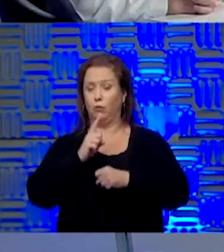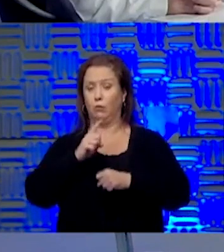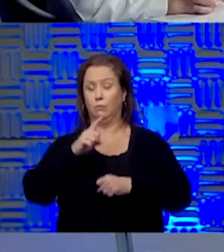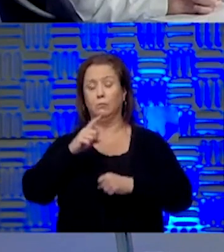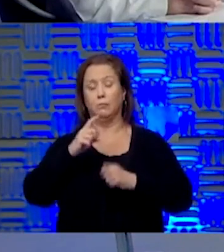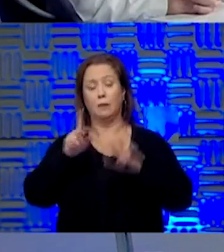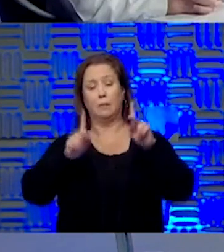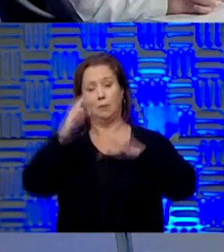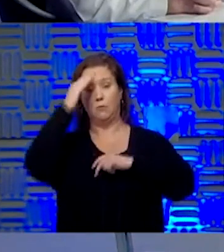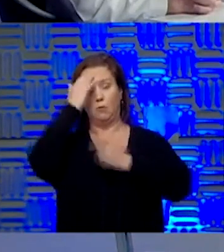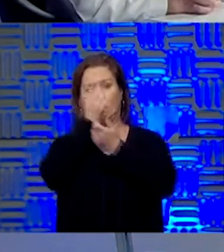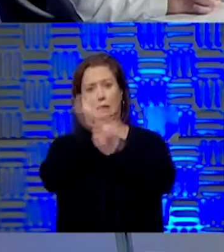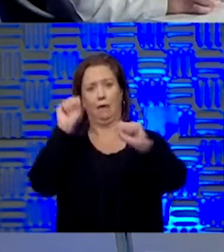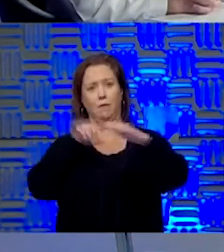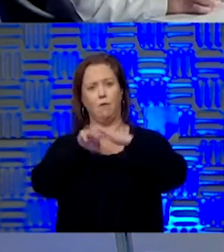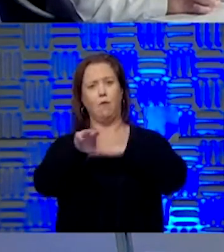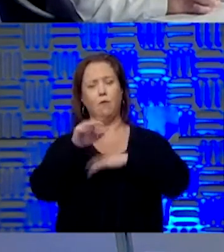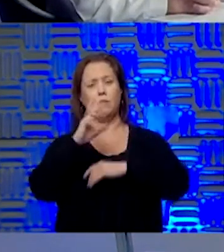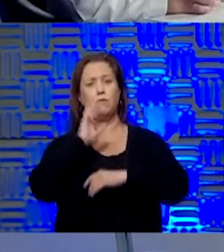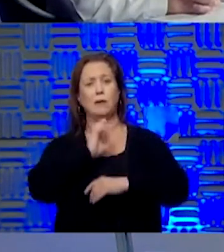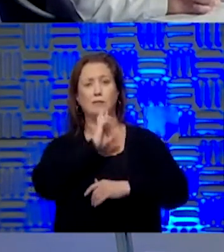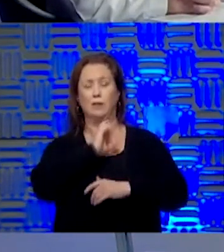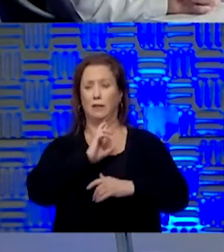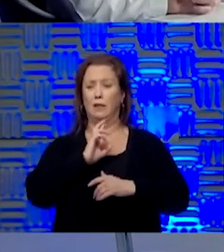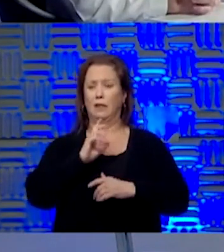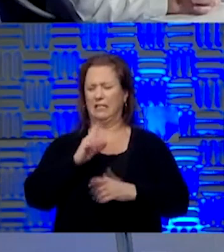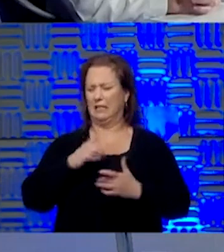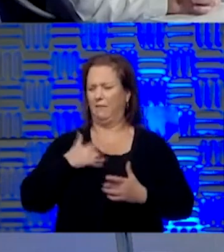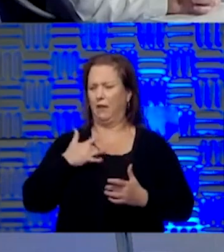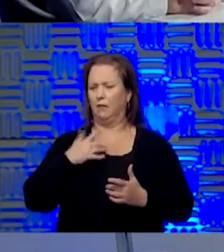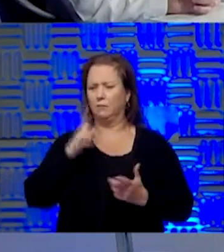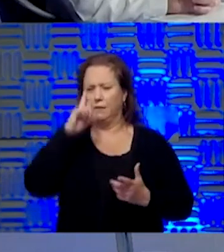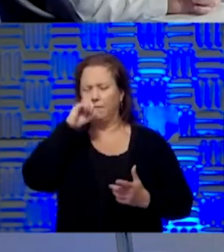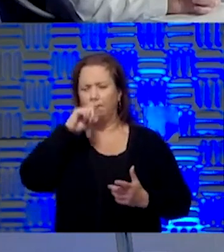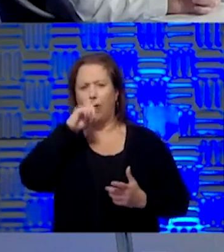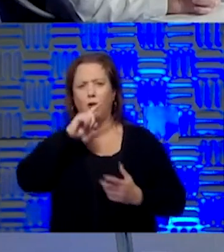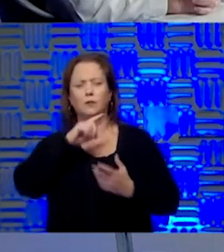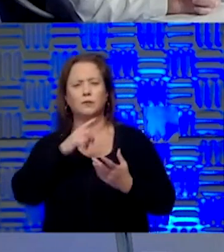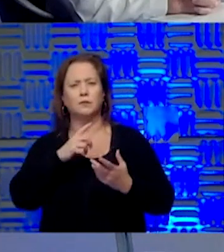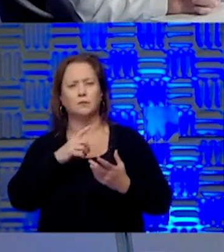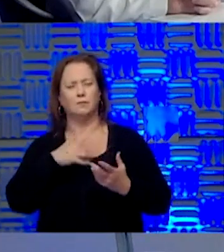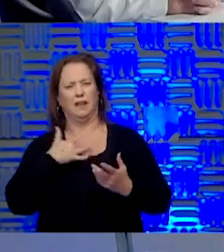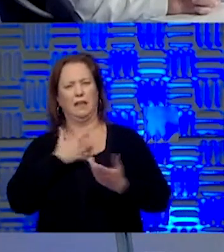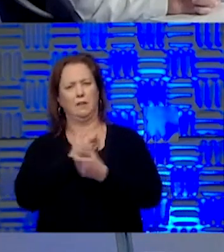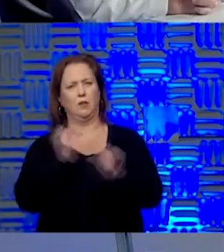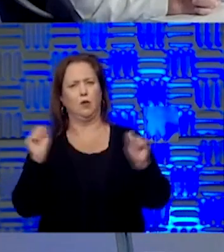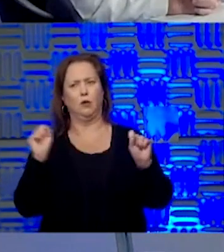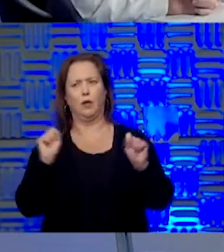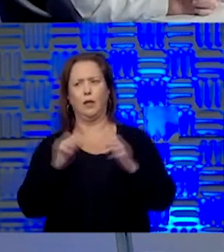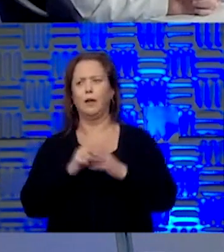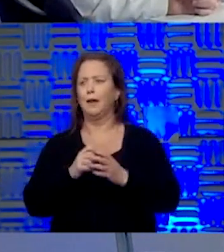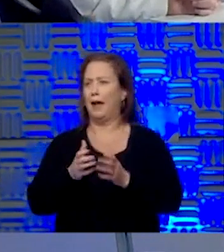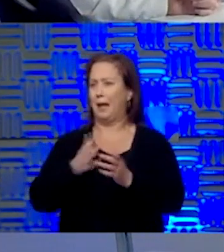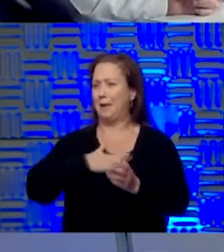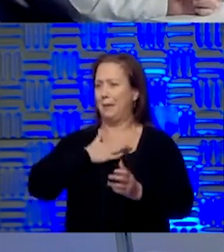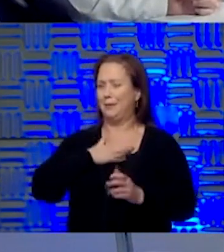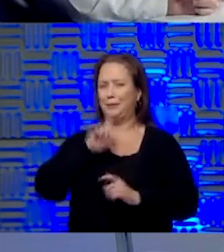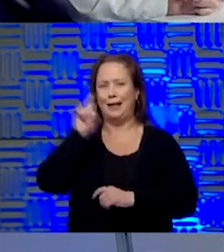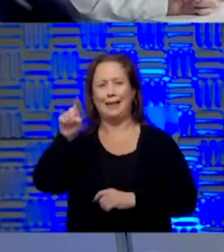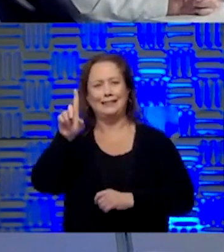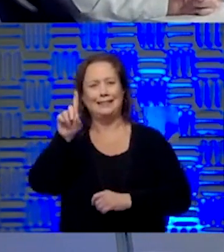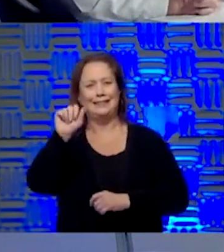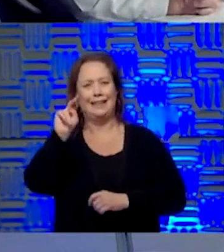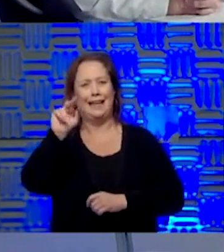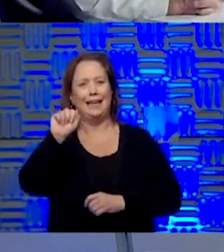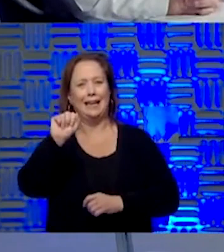in there? Is that pushing out then a false sense of security? That's a great question, Dana. I'm glad you got it, not me. Well,